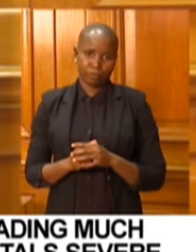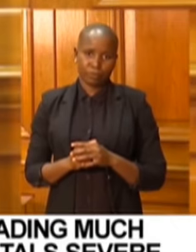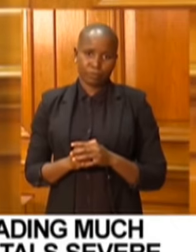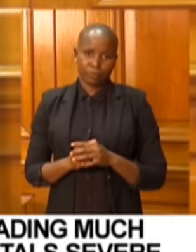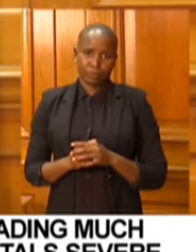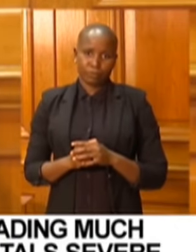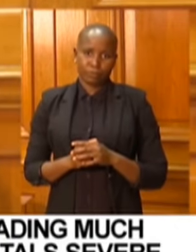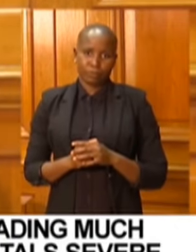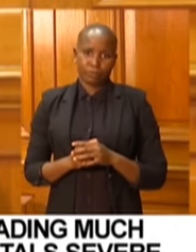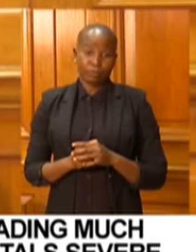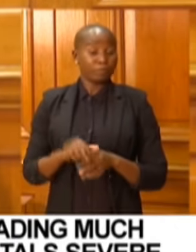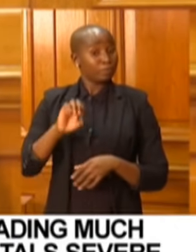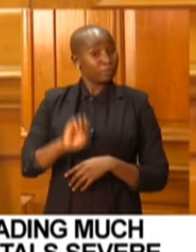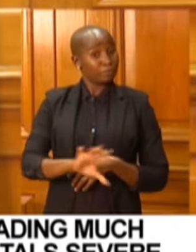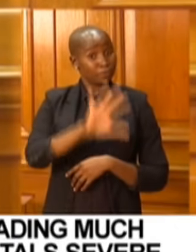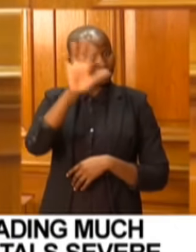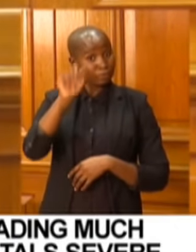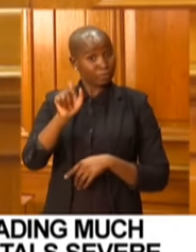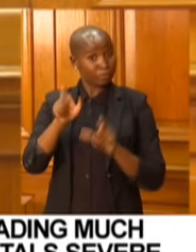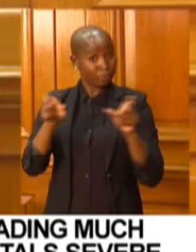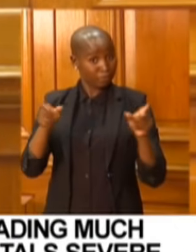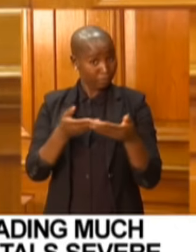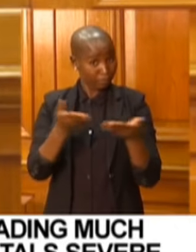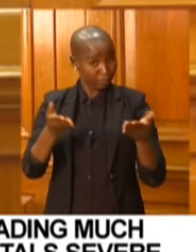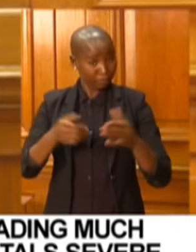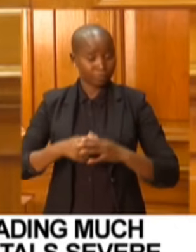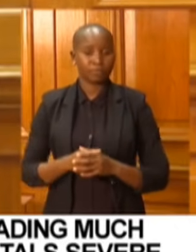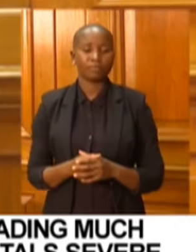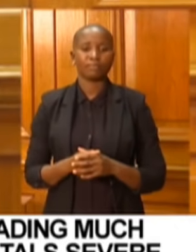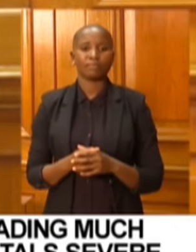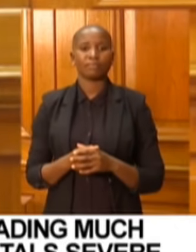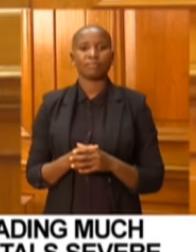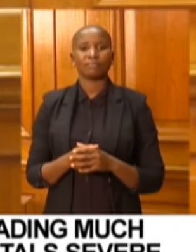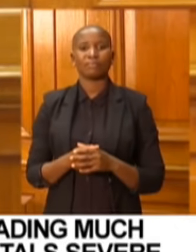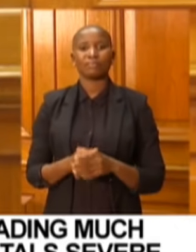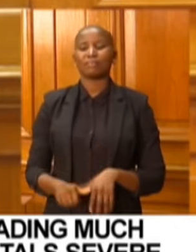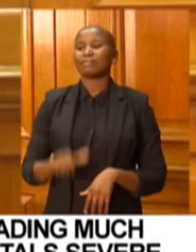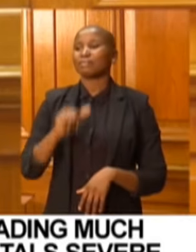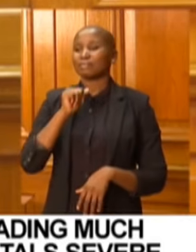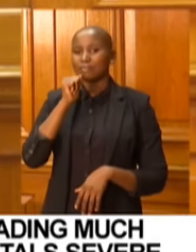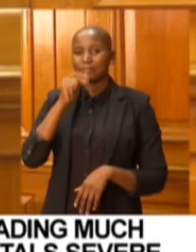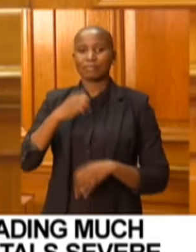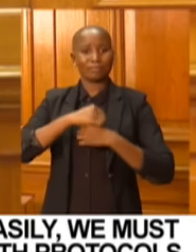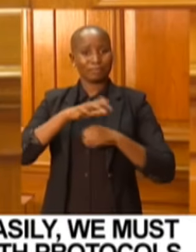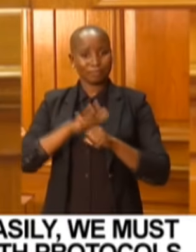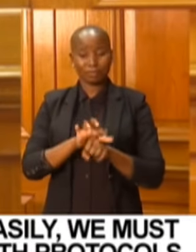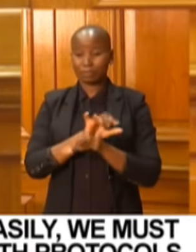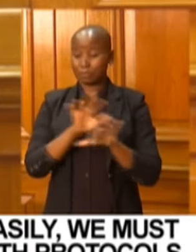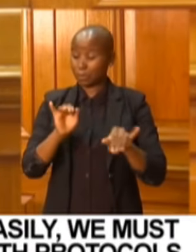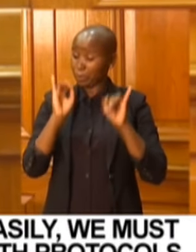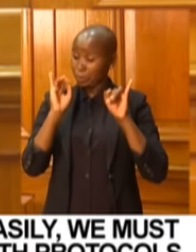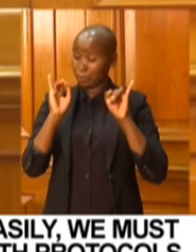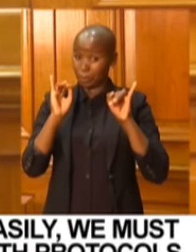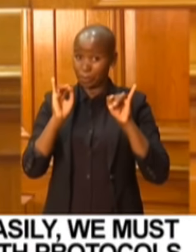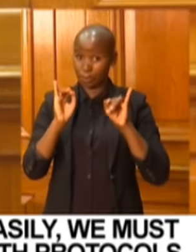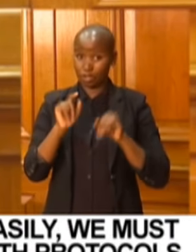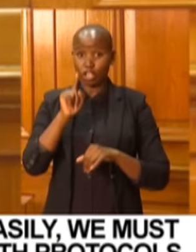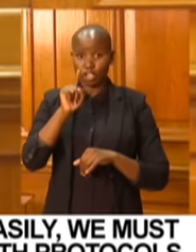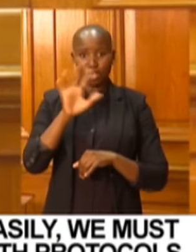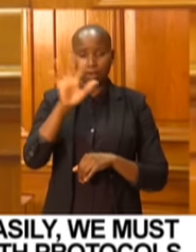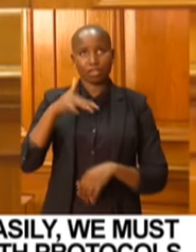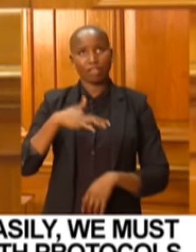Fellow South Africans, despite the severity of the pandemic in our country, we must never see